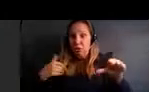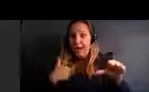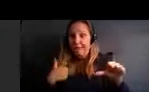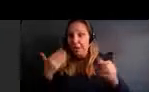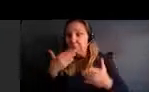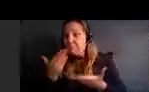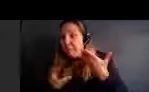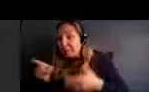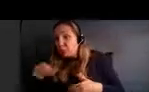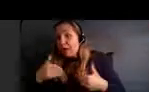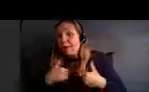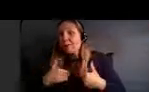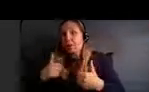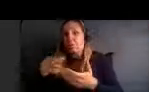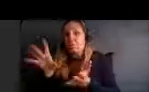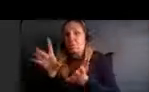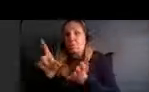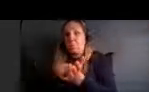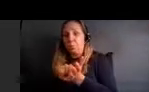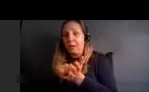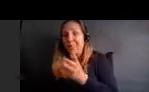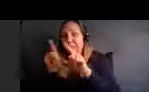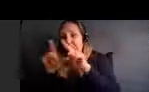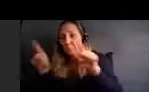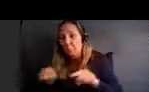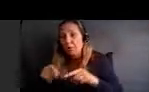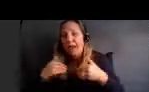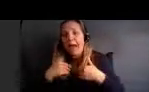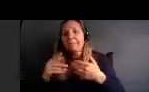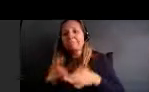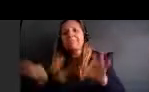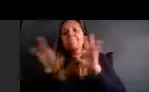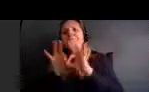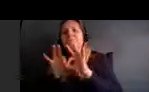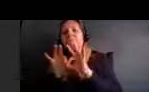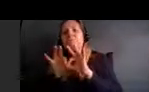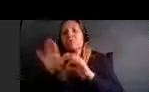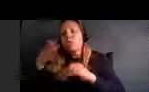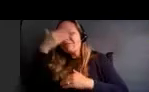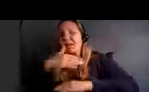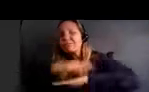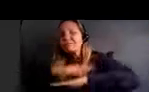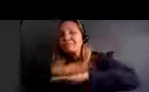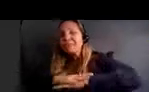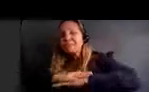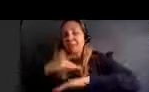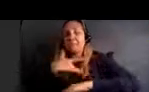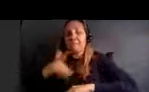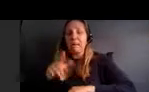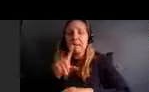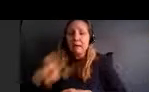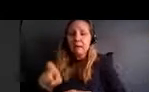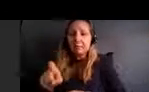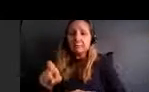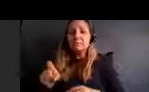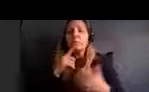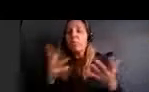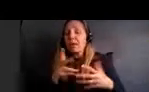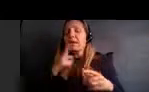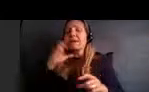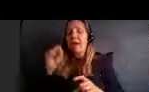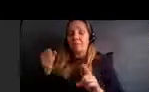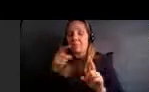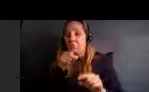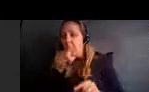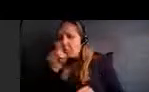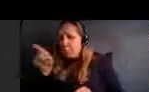out, laminated board of key things that people at your front desk would normally ask for, that they could point to? So